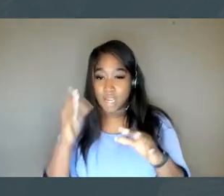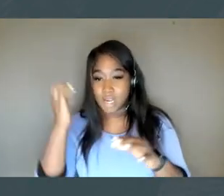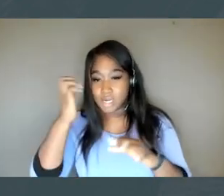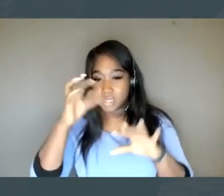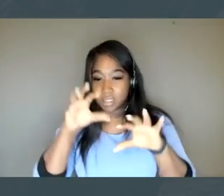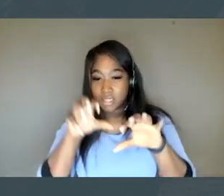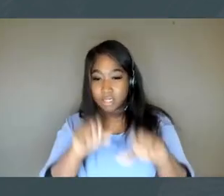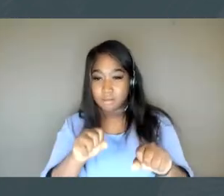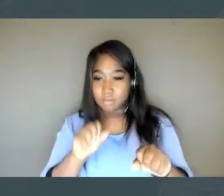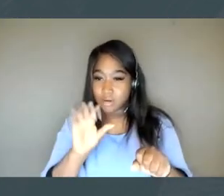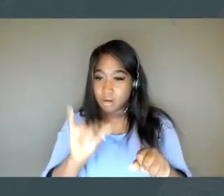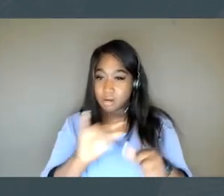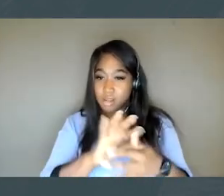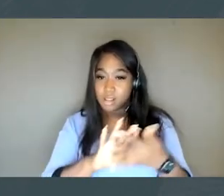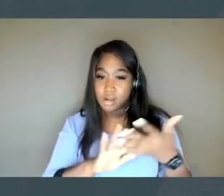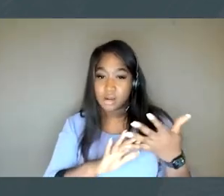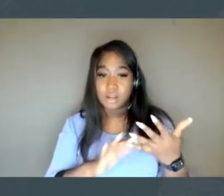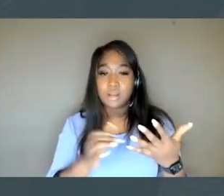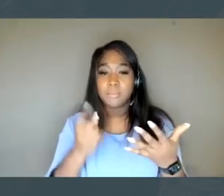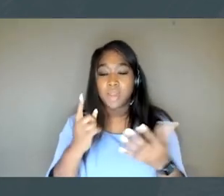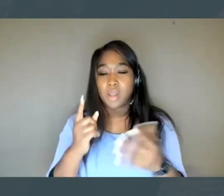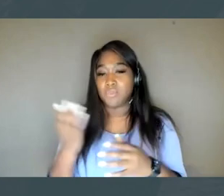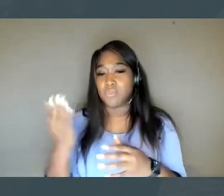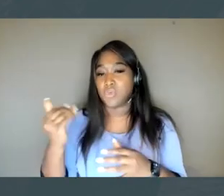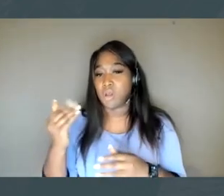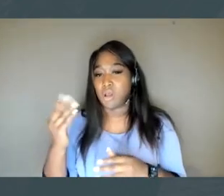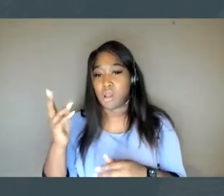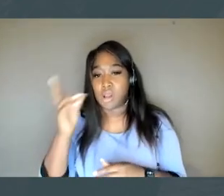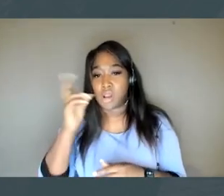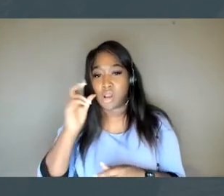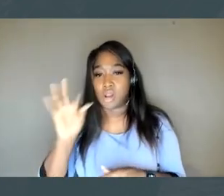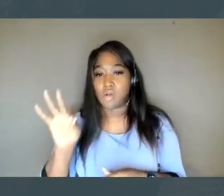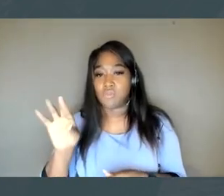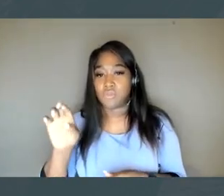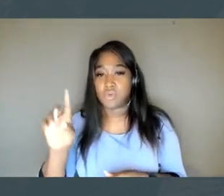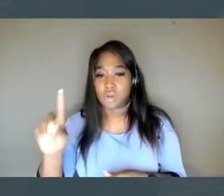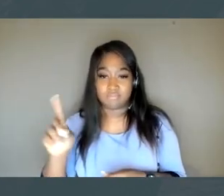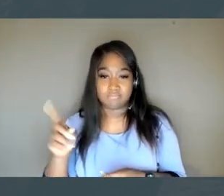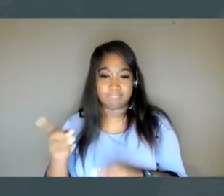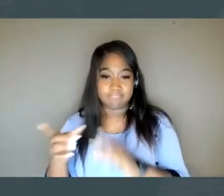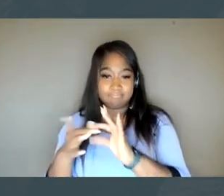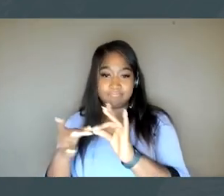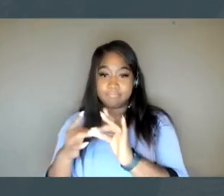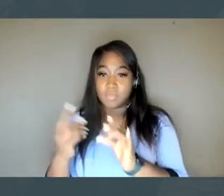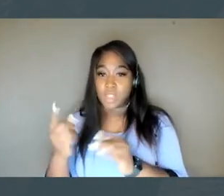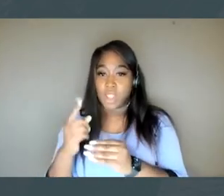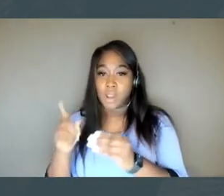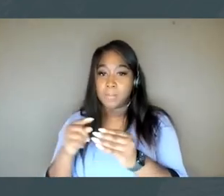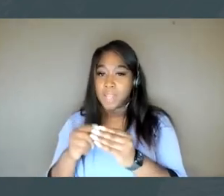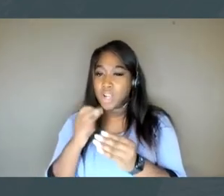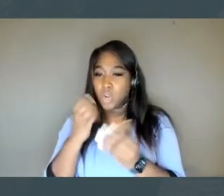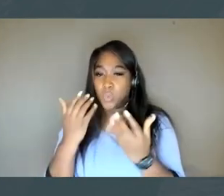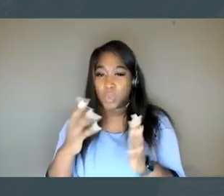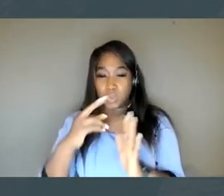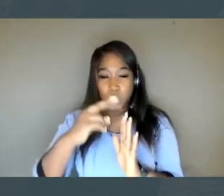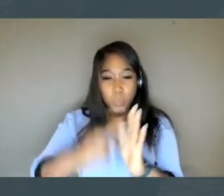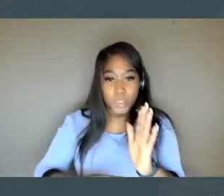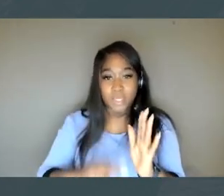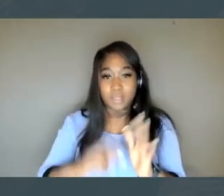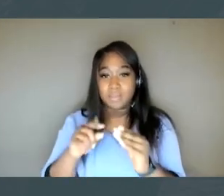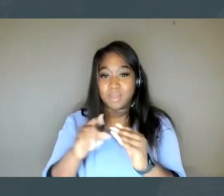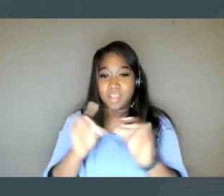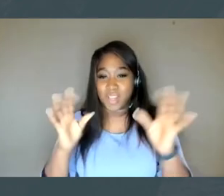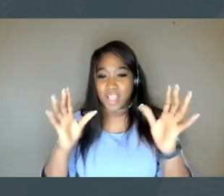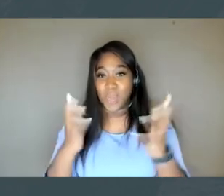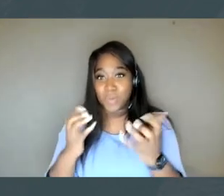I once heard like Fred Moten say something about like, I don't want to read the violence of the archive. I want to do violence inside the archive. So maybe critical